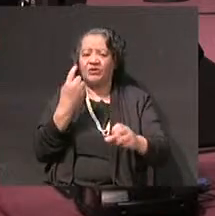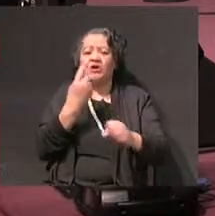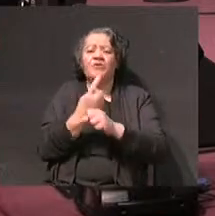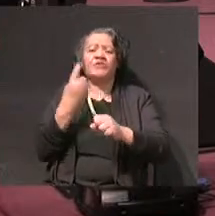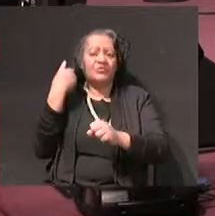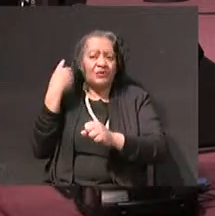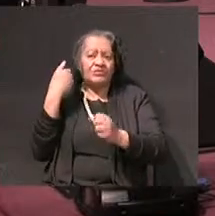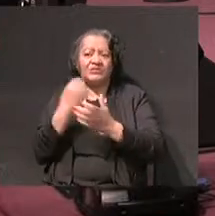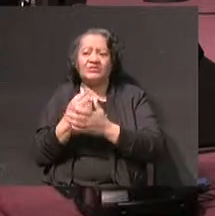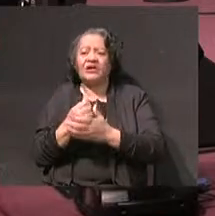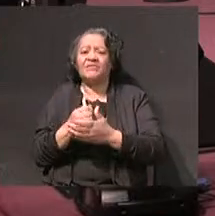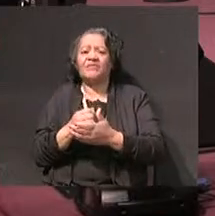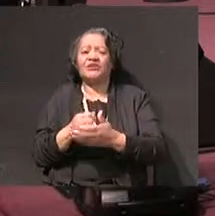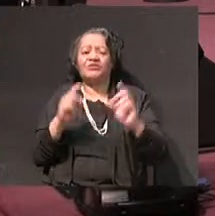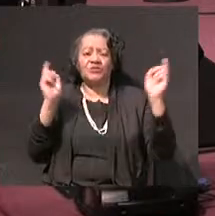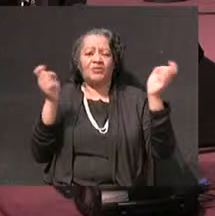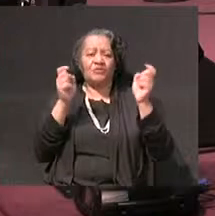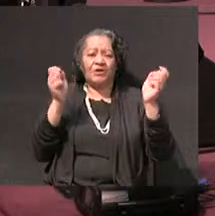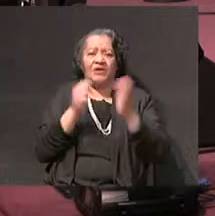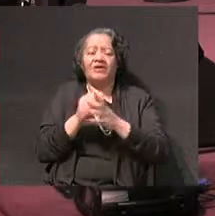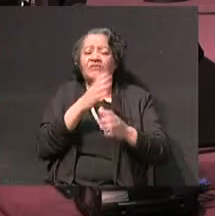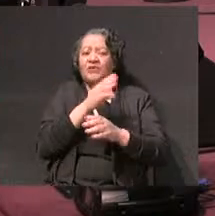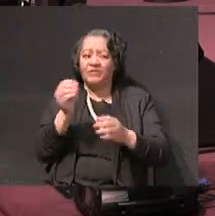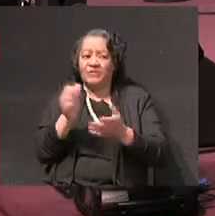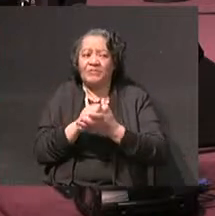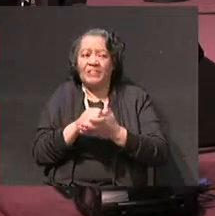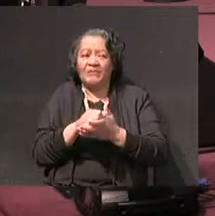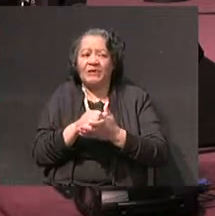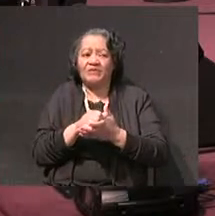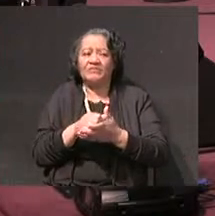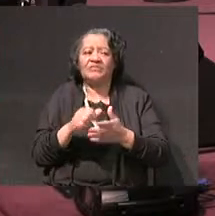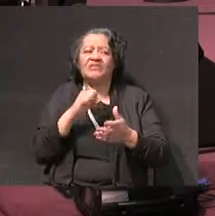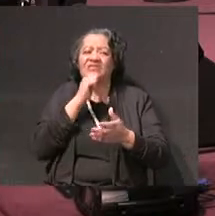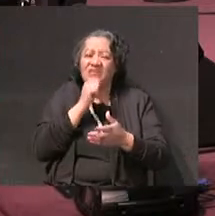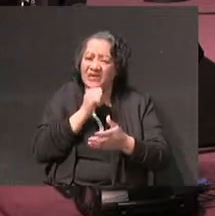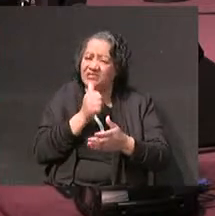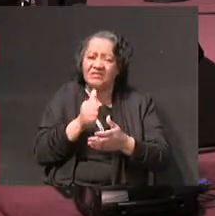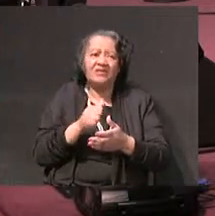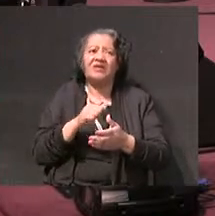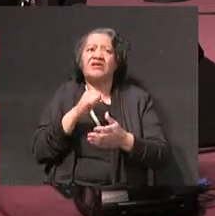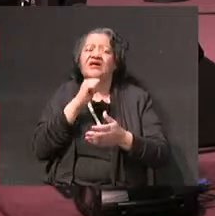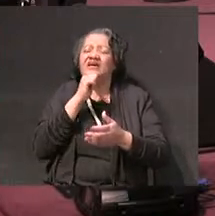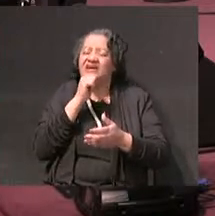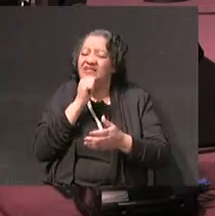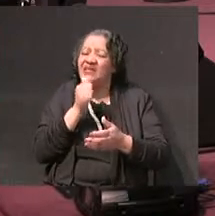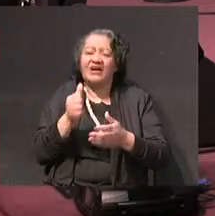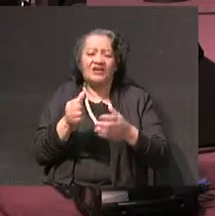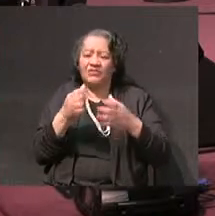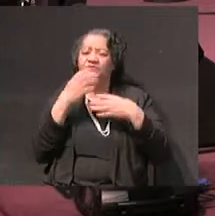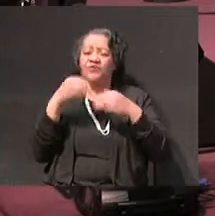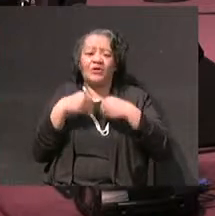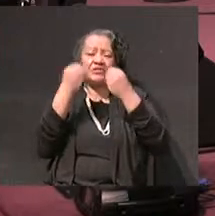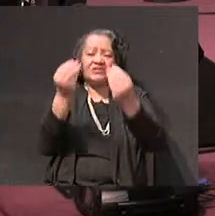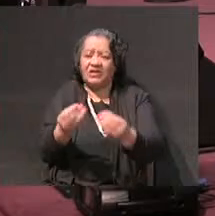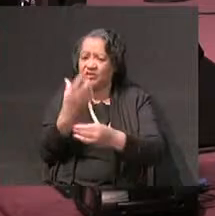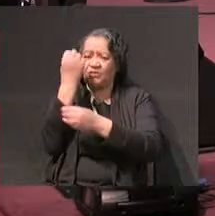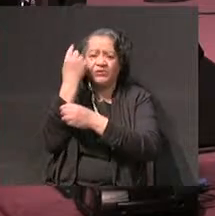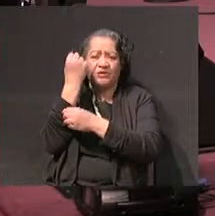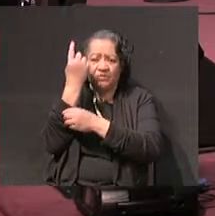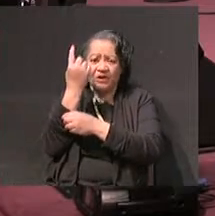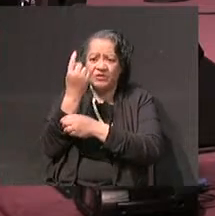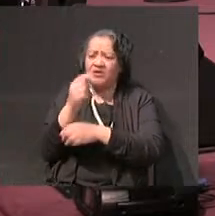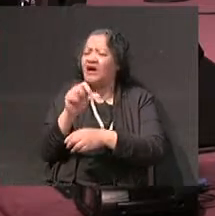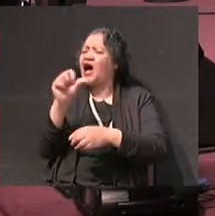year at this celebration. And not to let the cat out of the bag, but I'm given to understand there